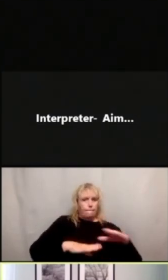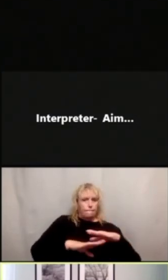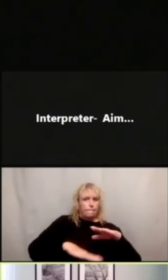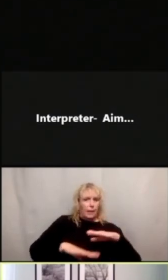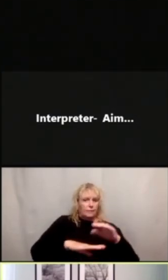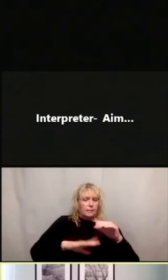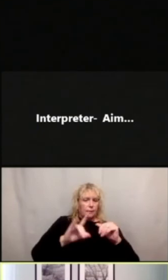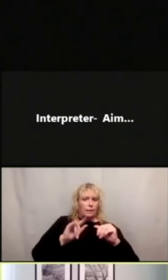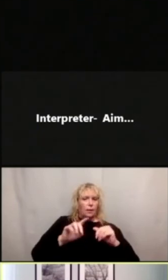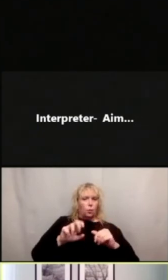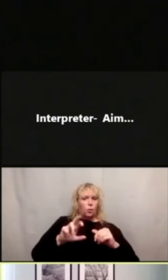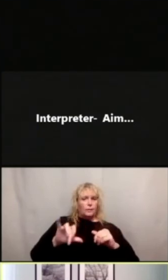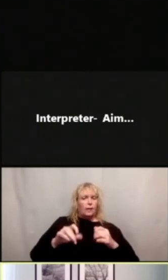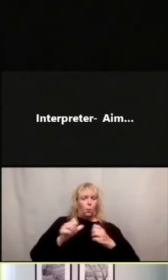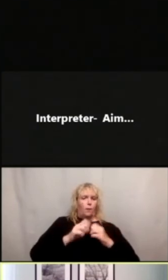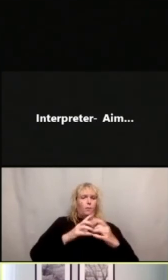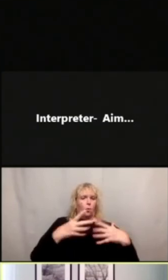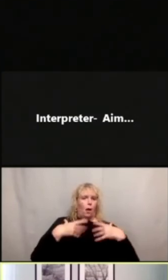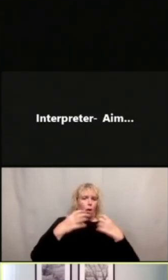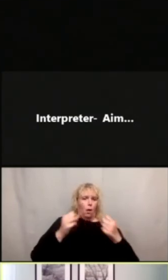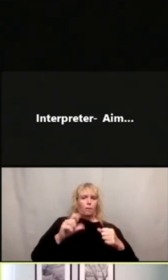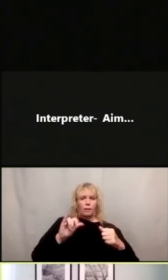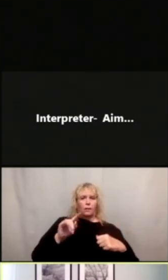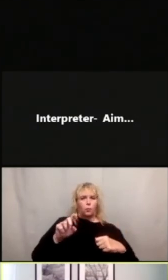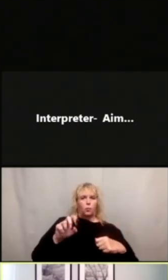literacy skills?